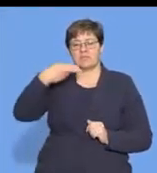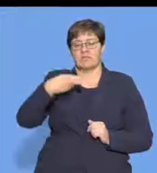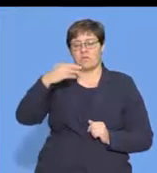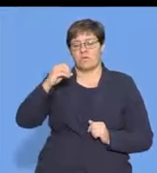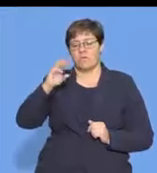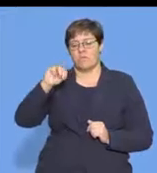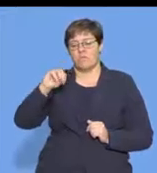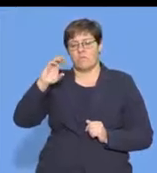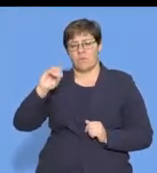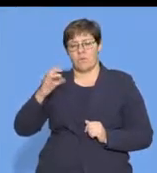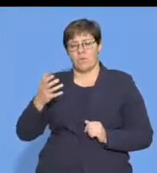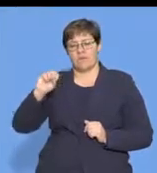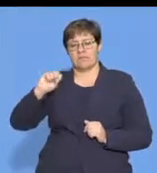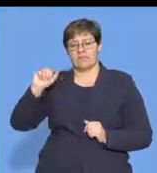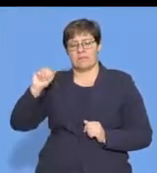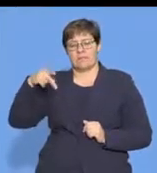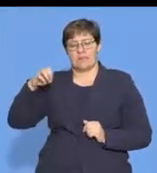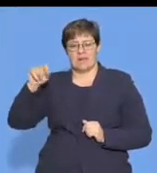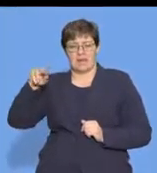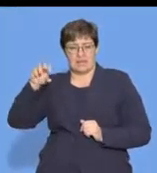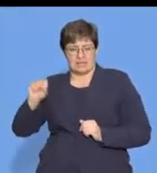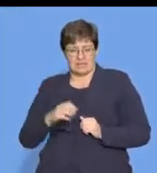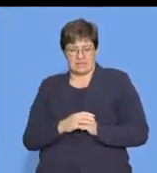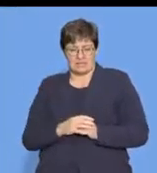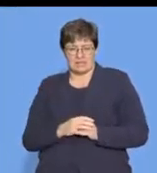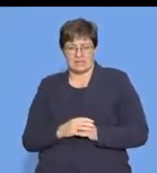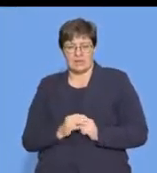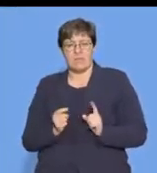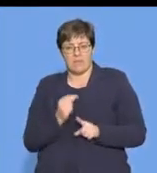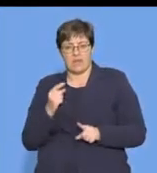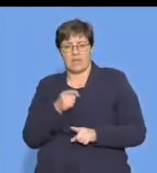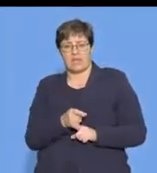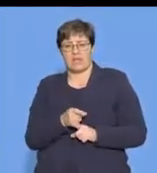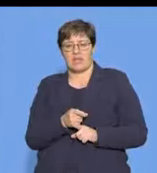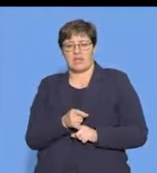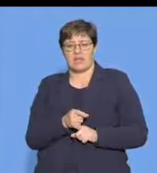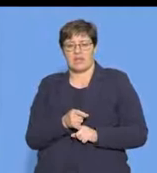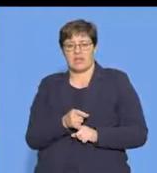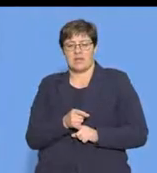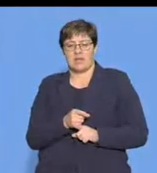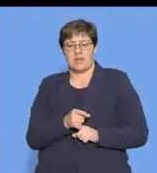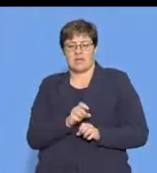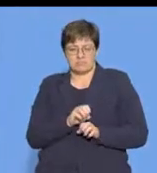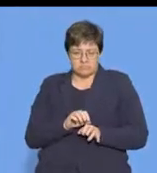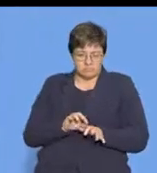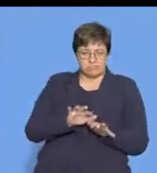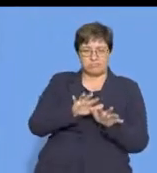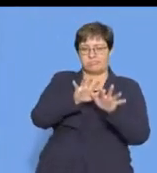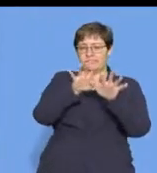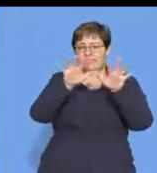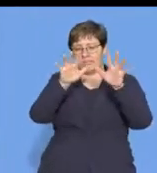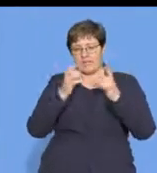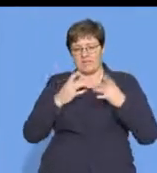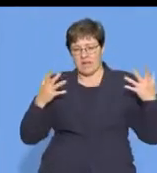is Homo sapiens. So that was where they came, where they were, and how they moved, where they started and